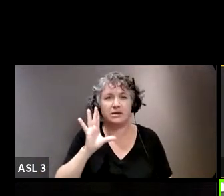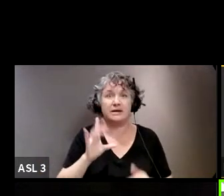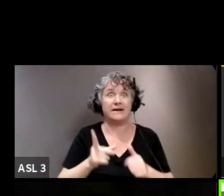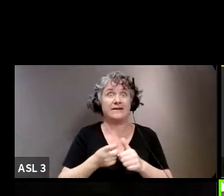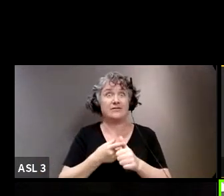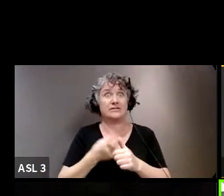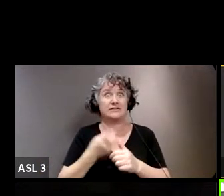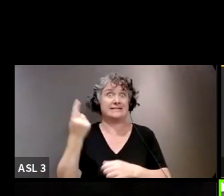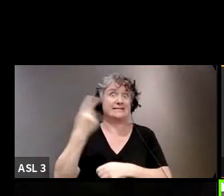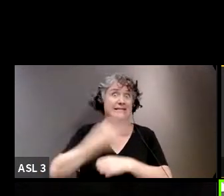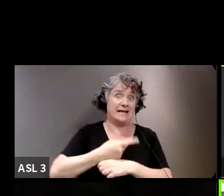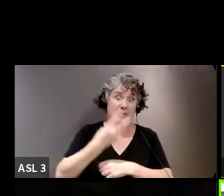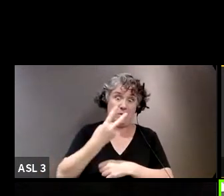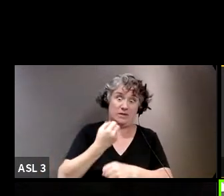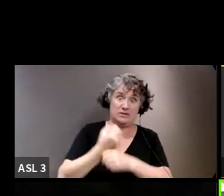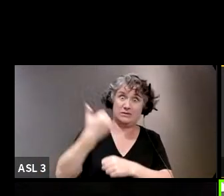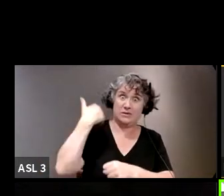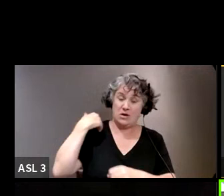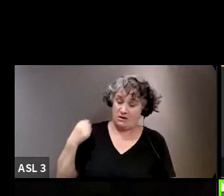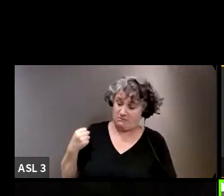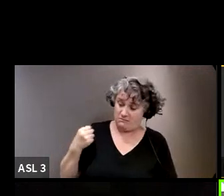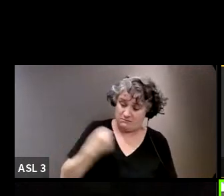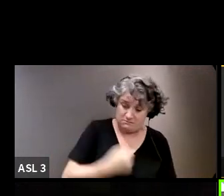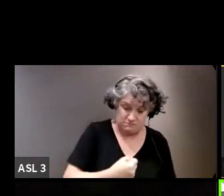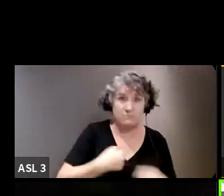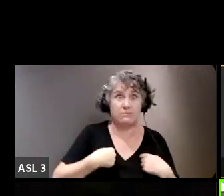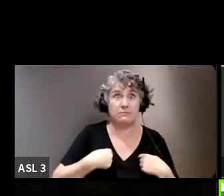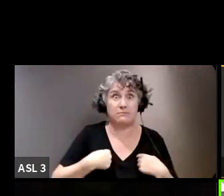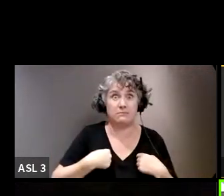office it's only gotten worse